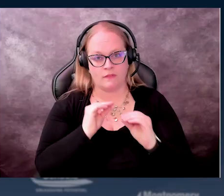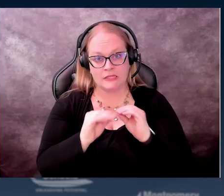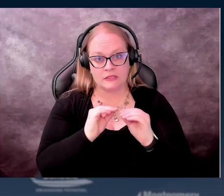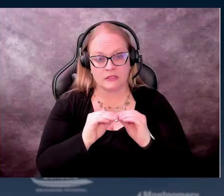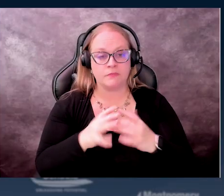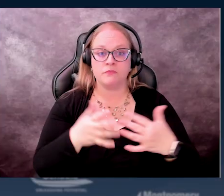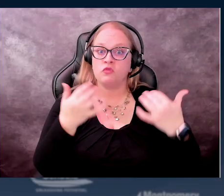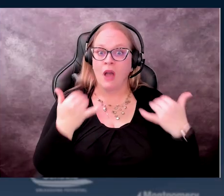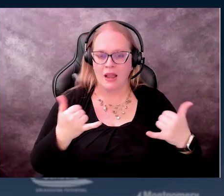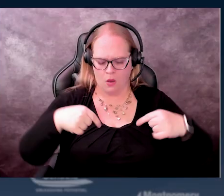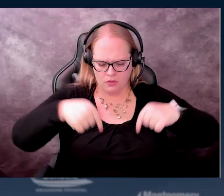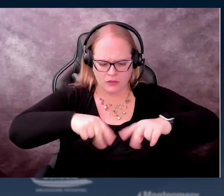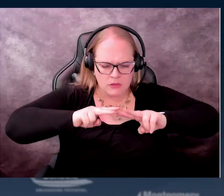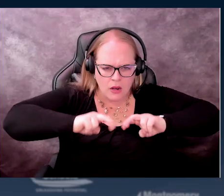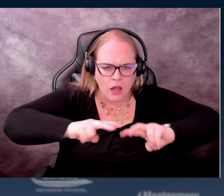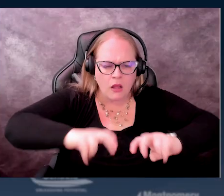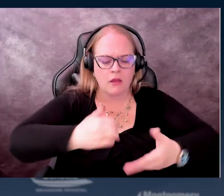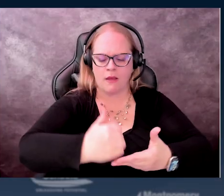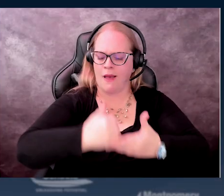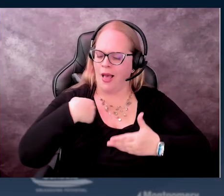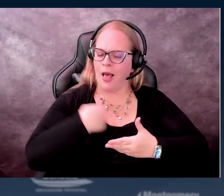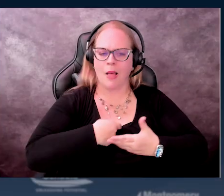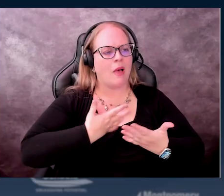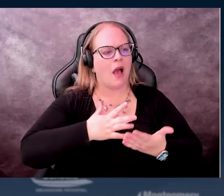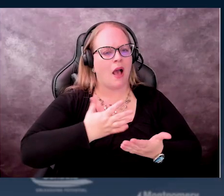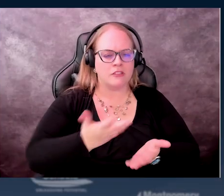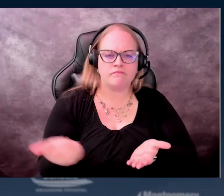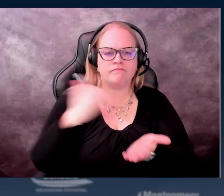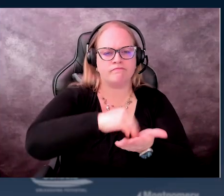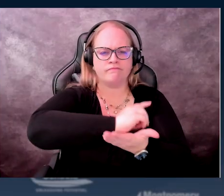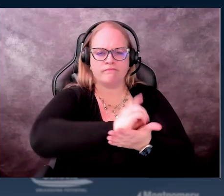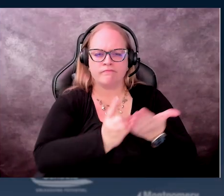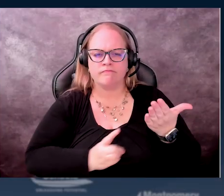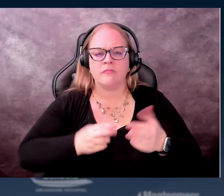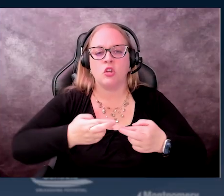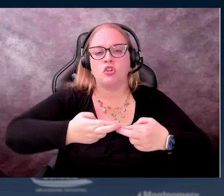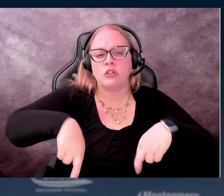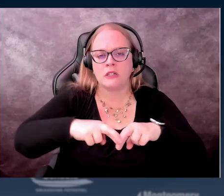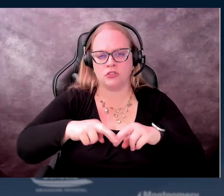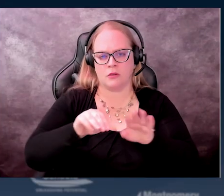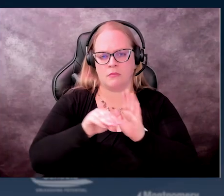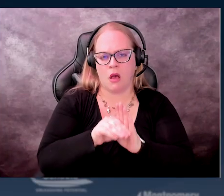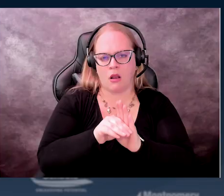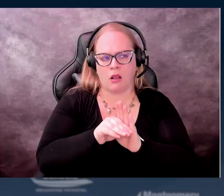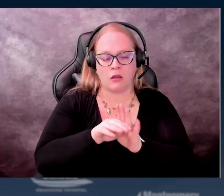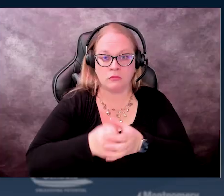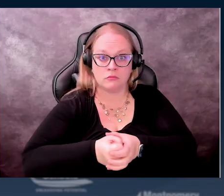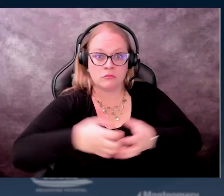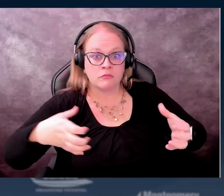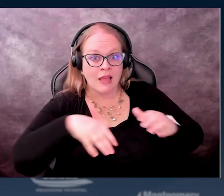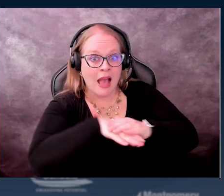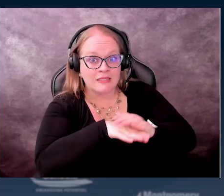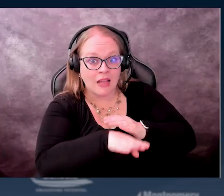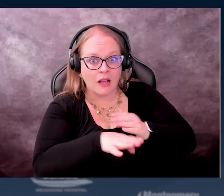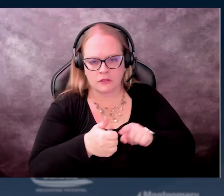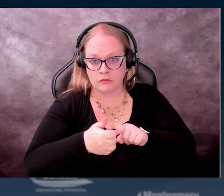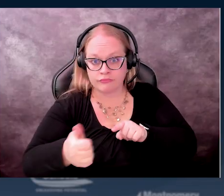right now is helping us to design a regional model that expands access and reduces travel and adds